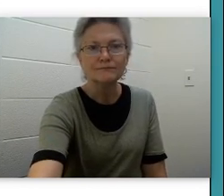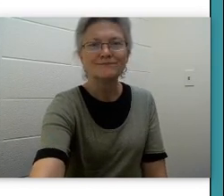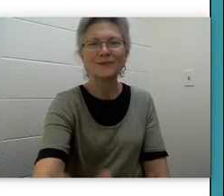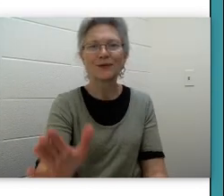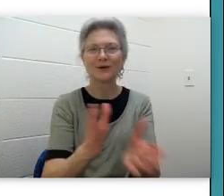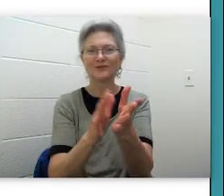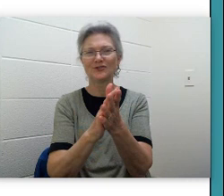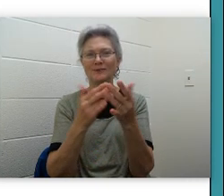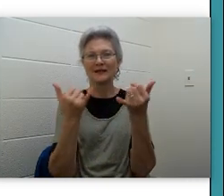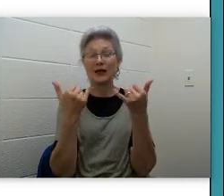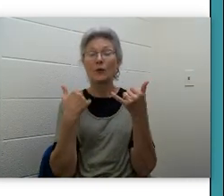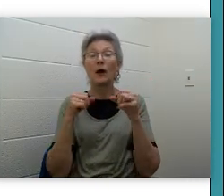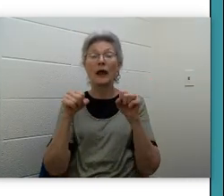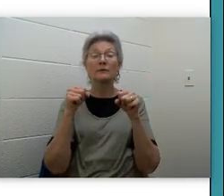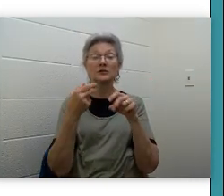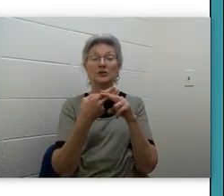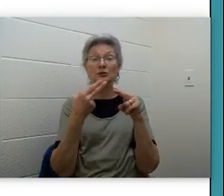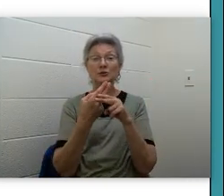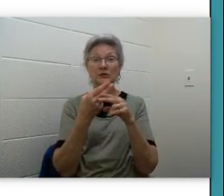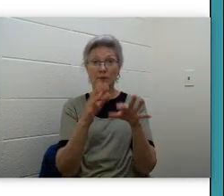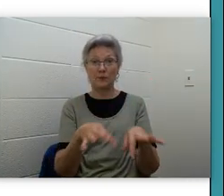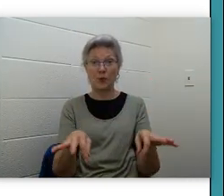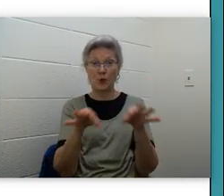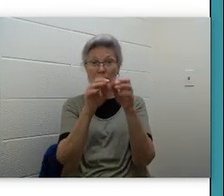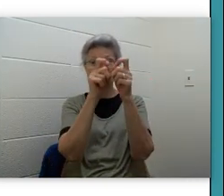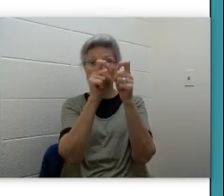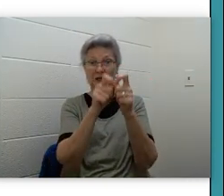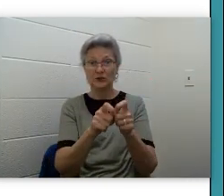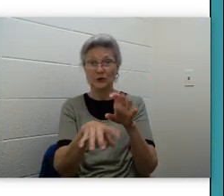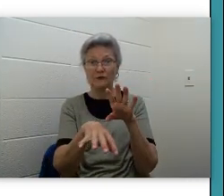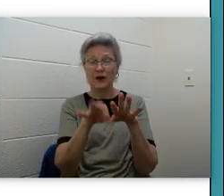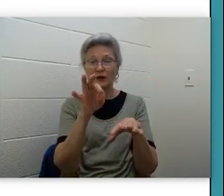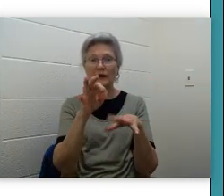Great job today. We were able to use the key details we found